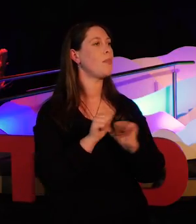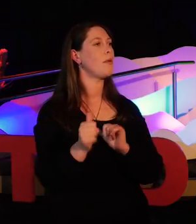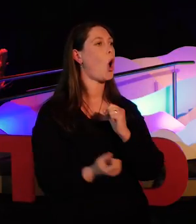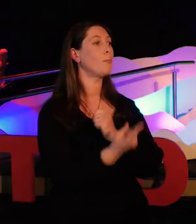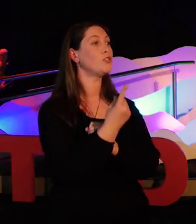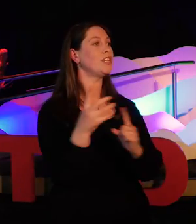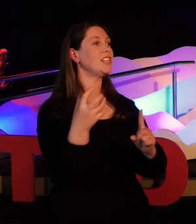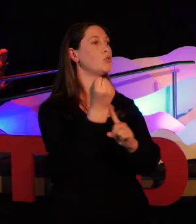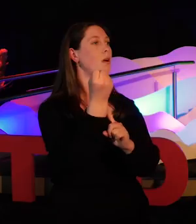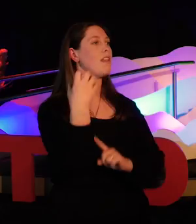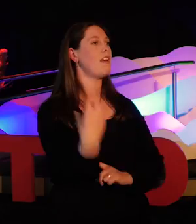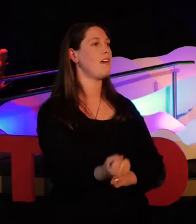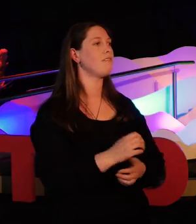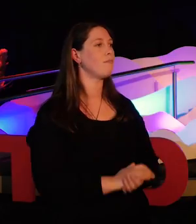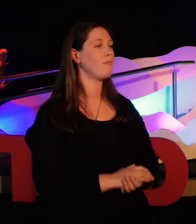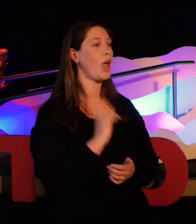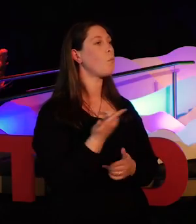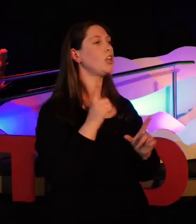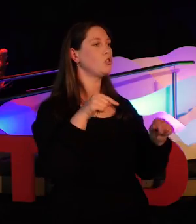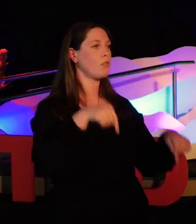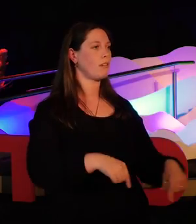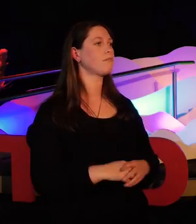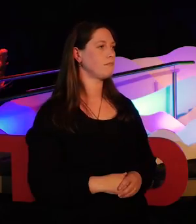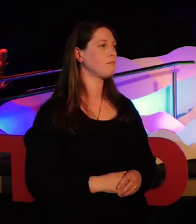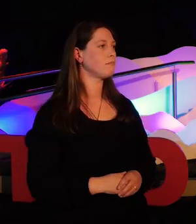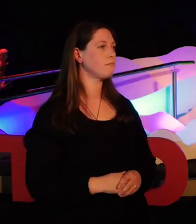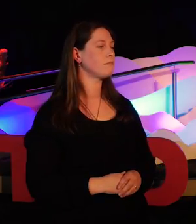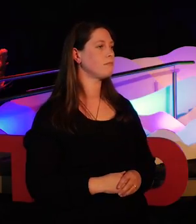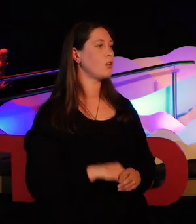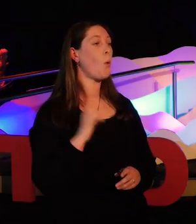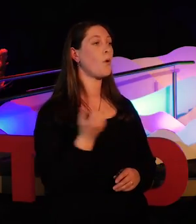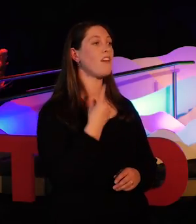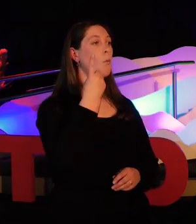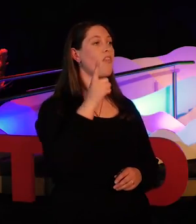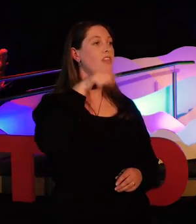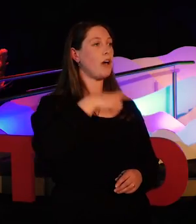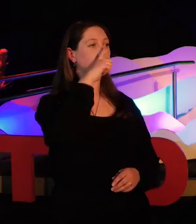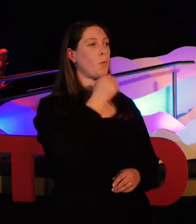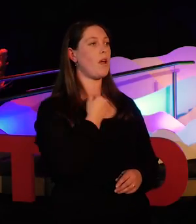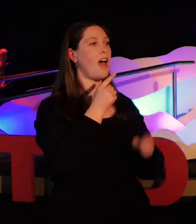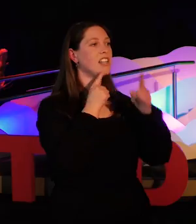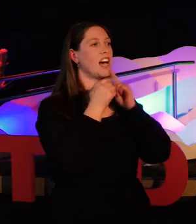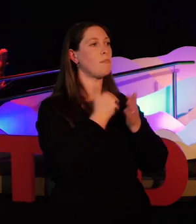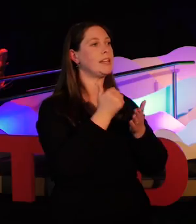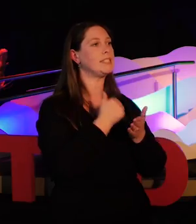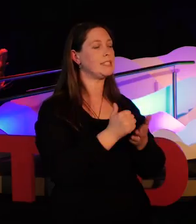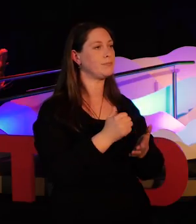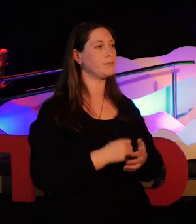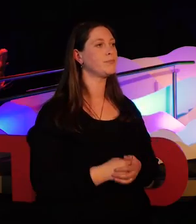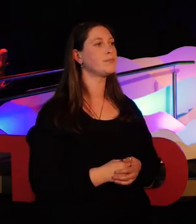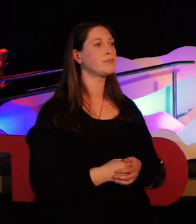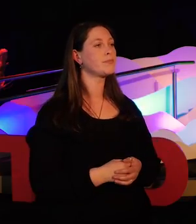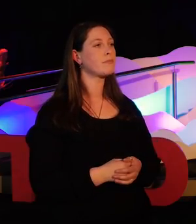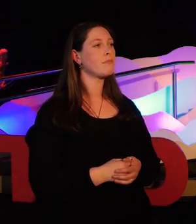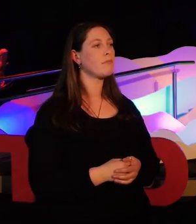chances. And that's what we do. So we have 1,000 people in the database,